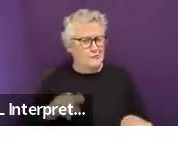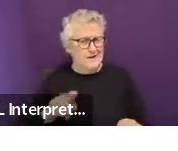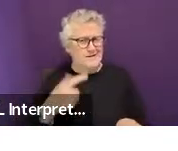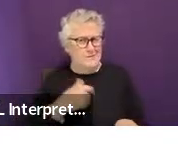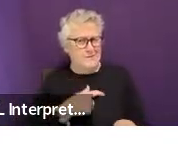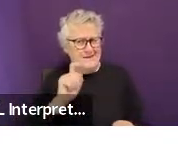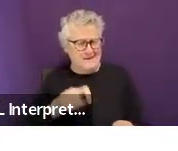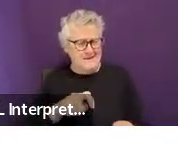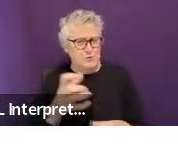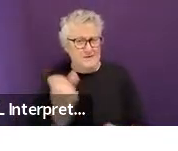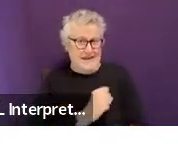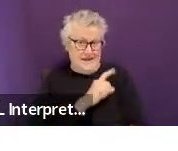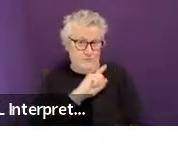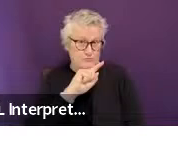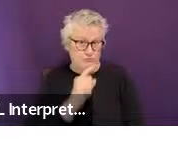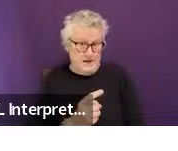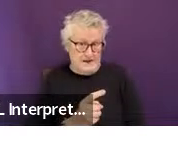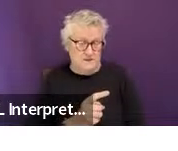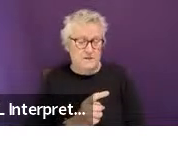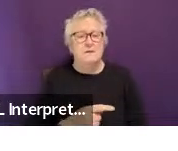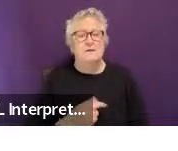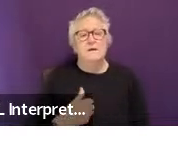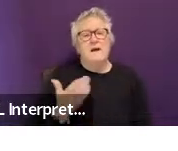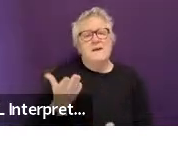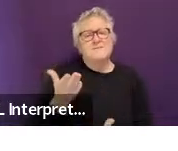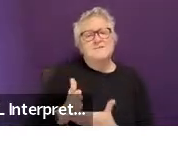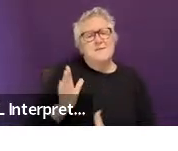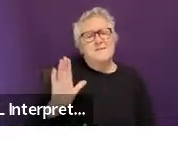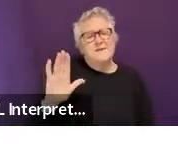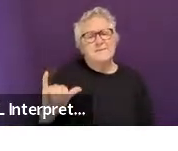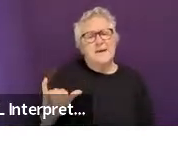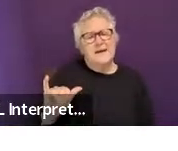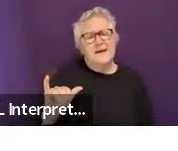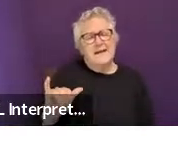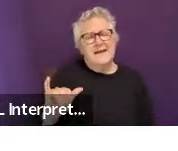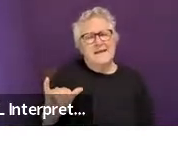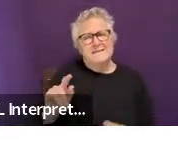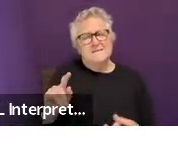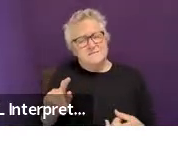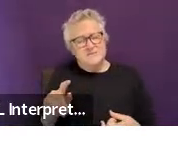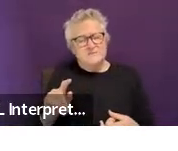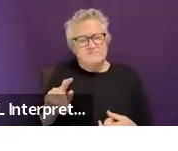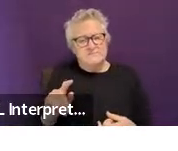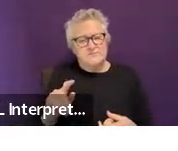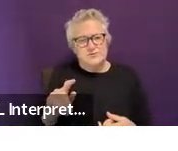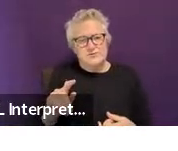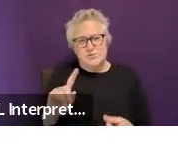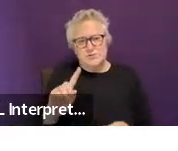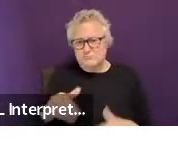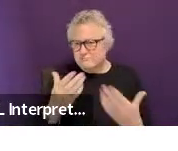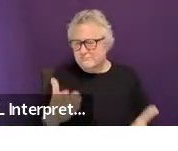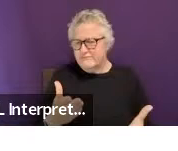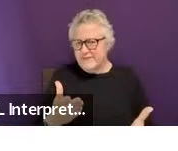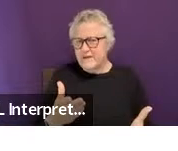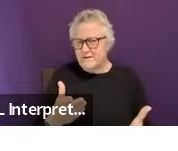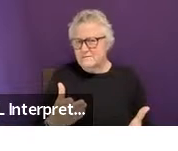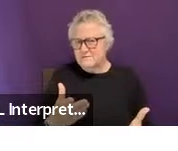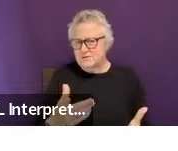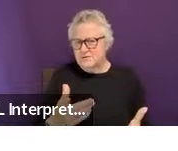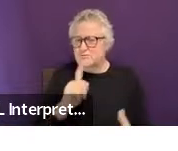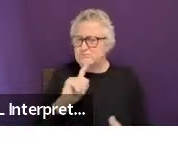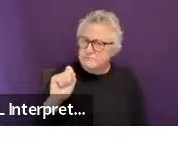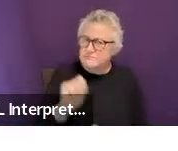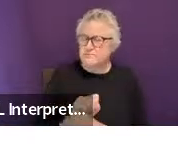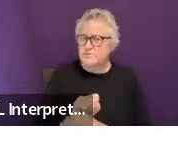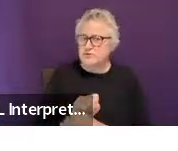founding partner to briefly introduce you to the Just Crossing Alliance, in which community groups from Oregon and Washington have come together to make sure